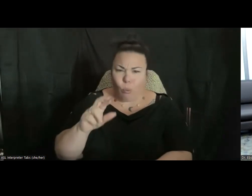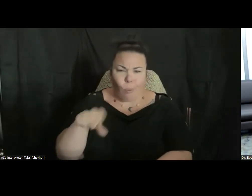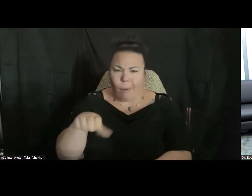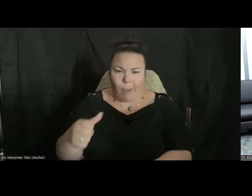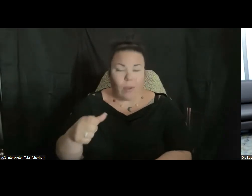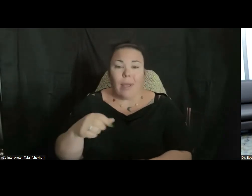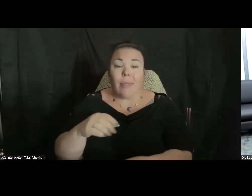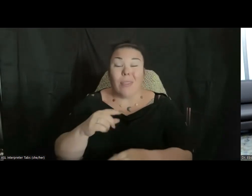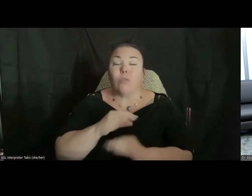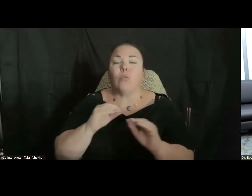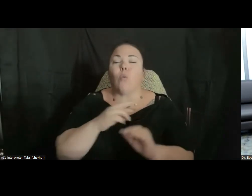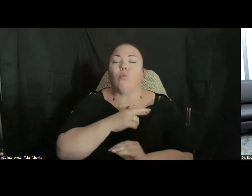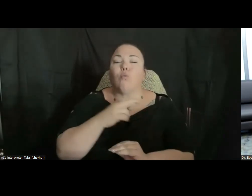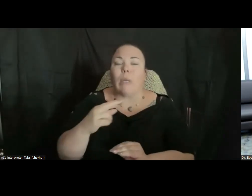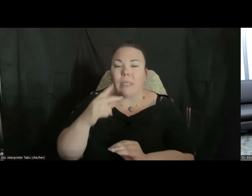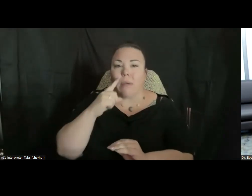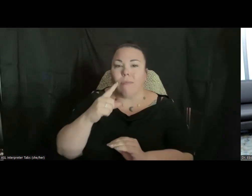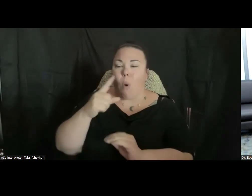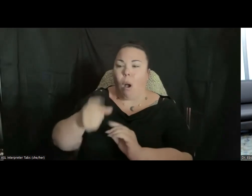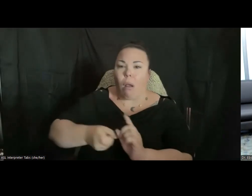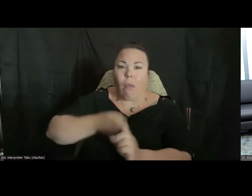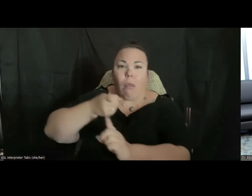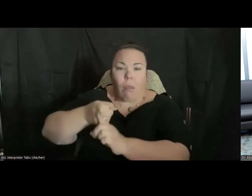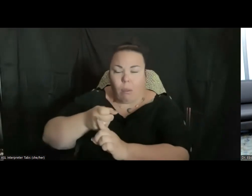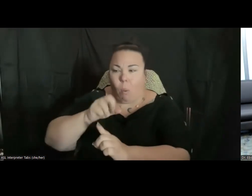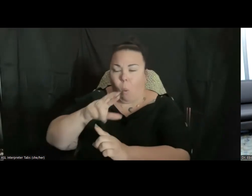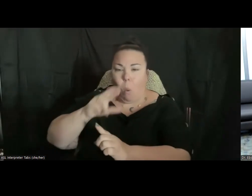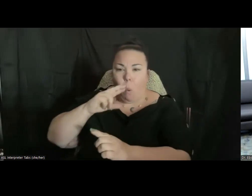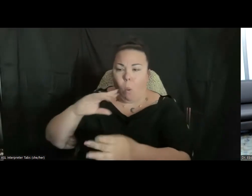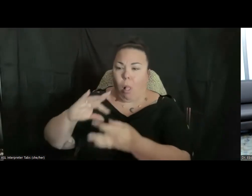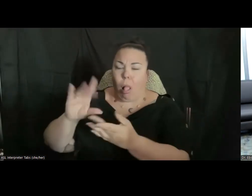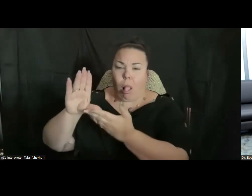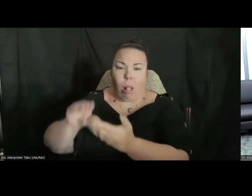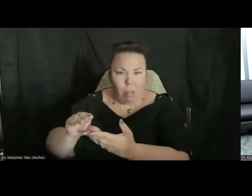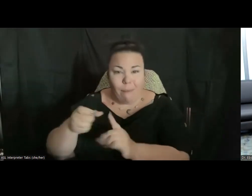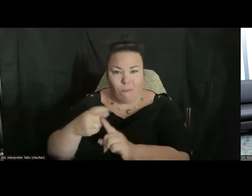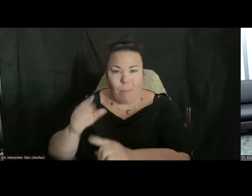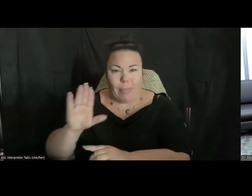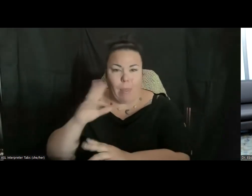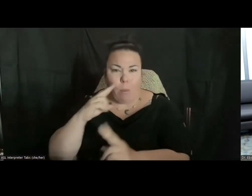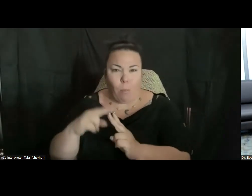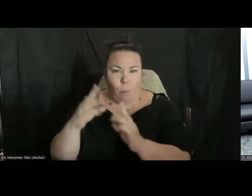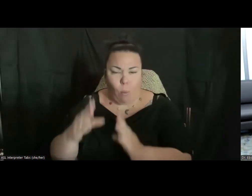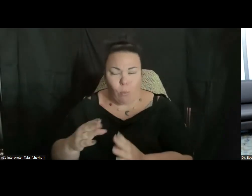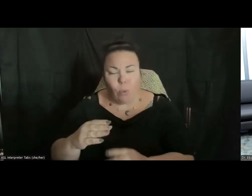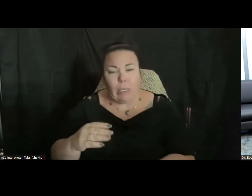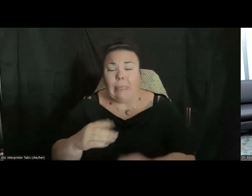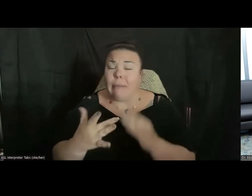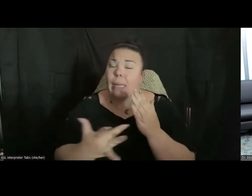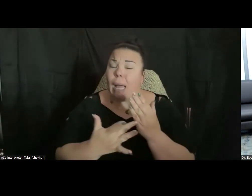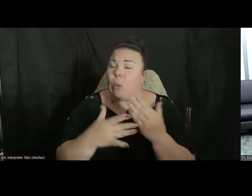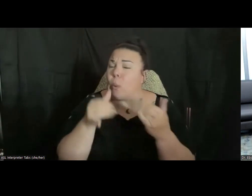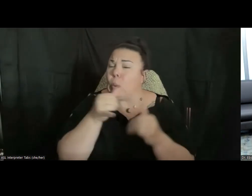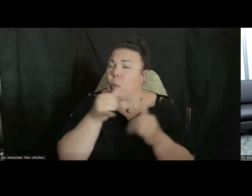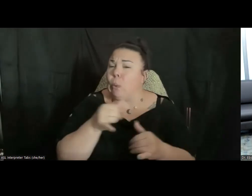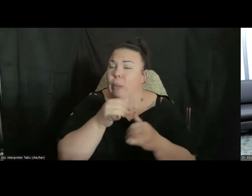looking forward to expanding the way that we provide care. But I will say technology has really helped us to